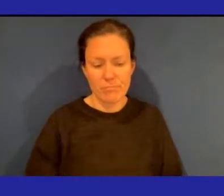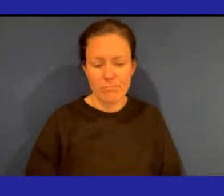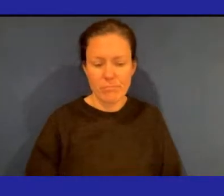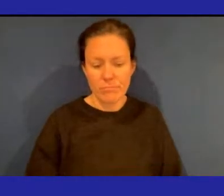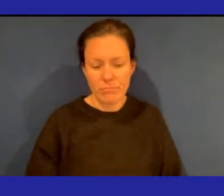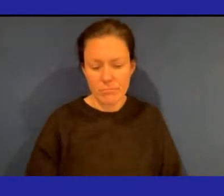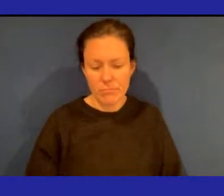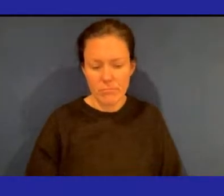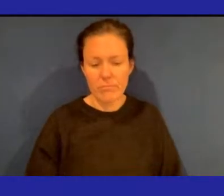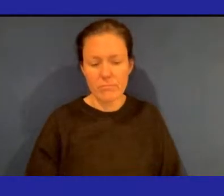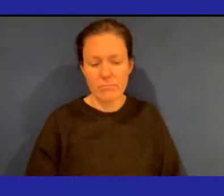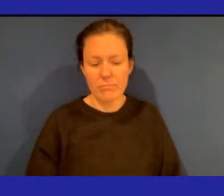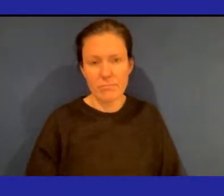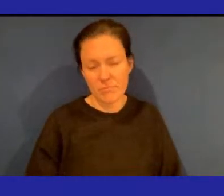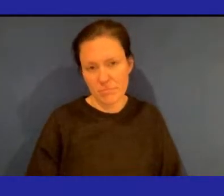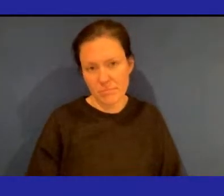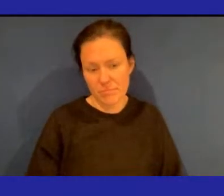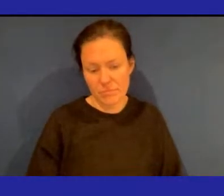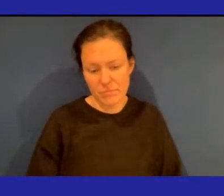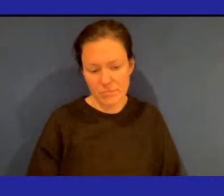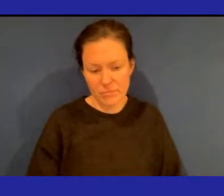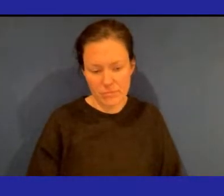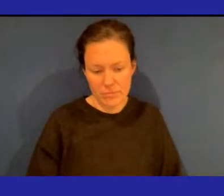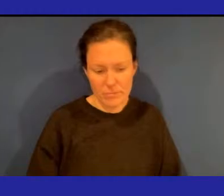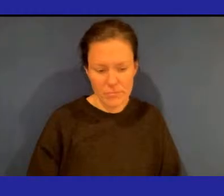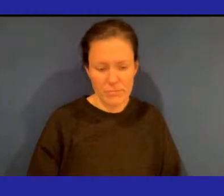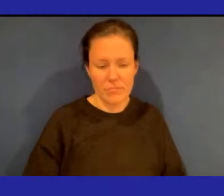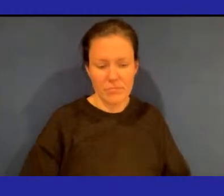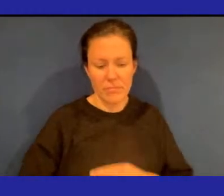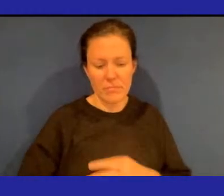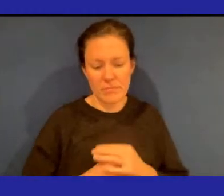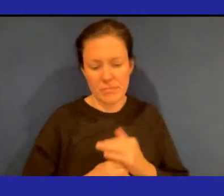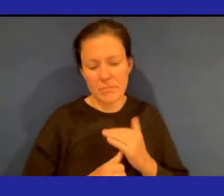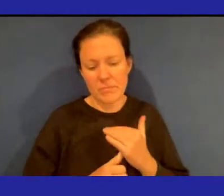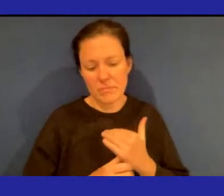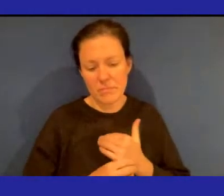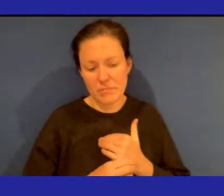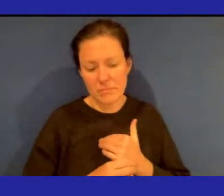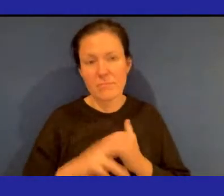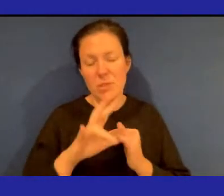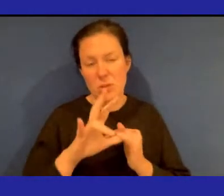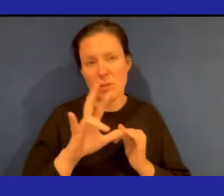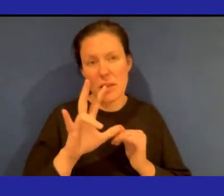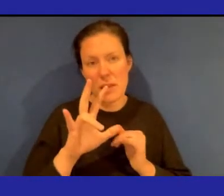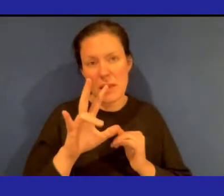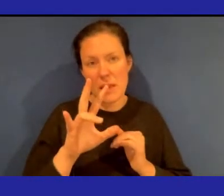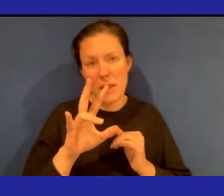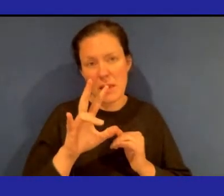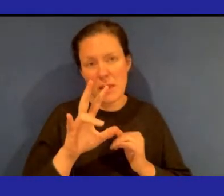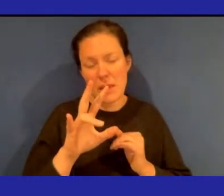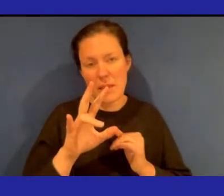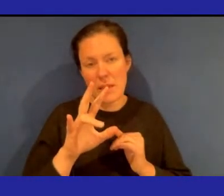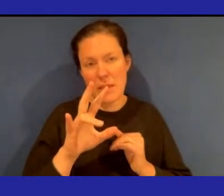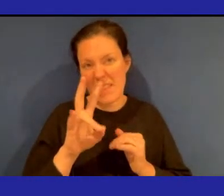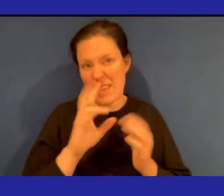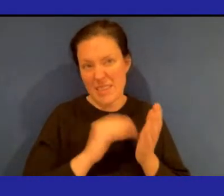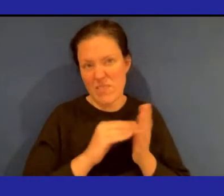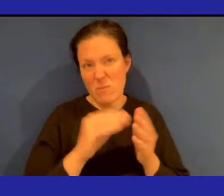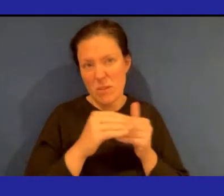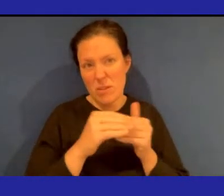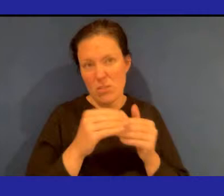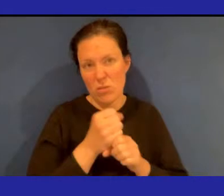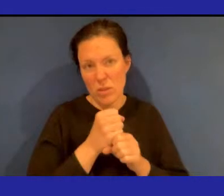extraordinary. So the $70 million that you got to, I guess, expand your CPAP